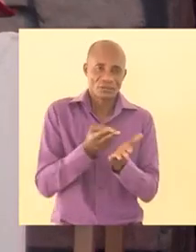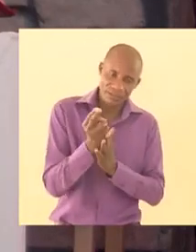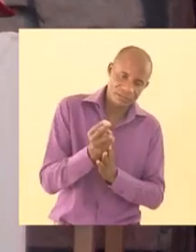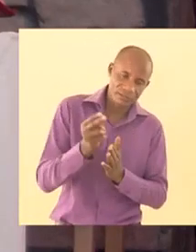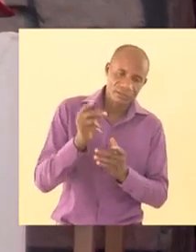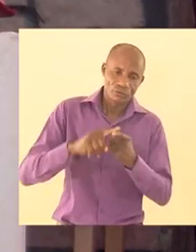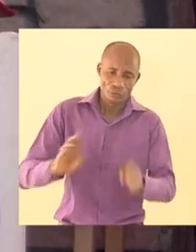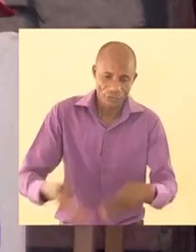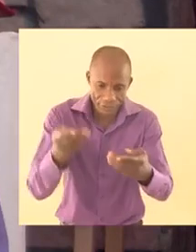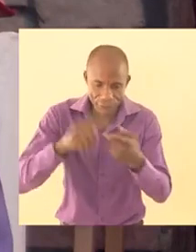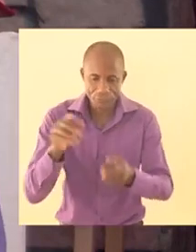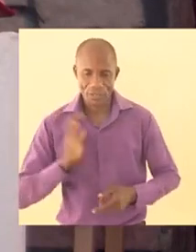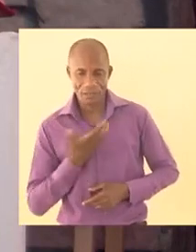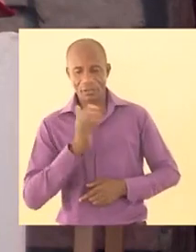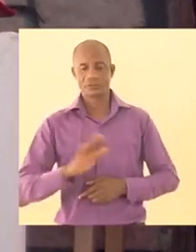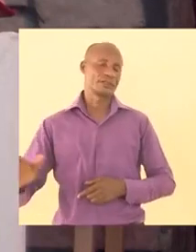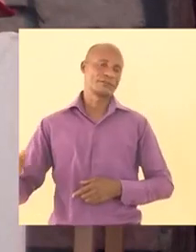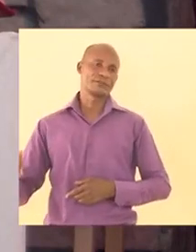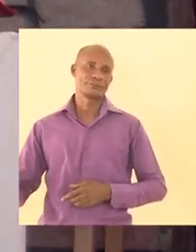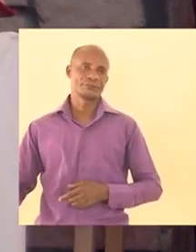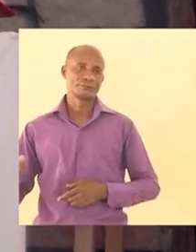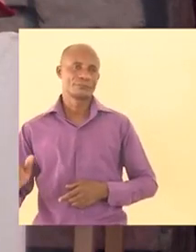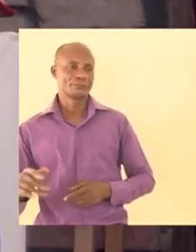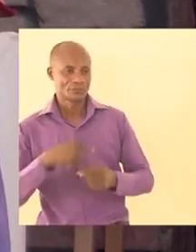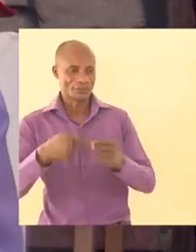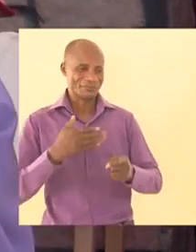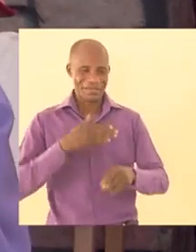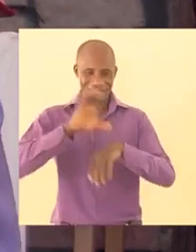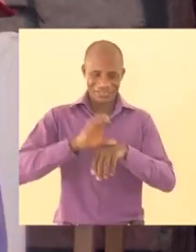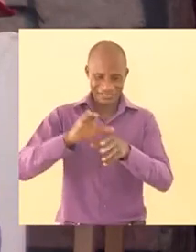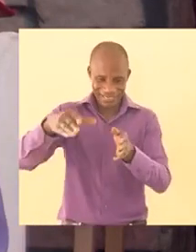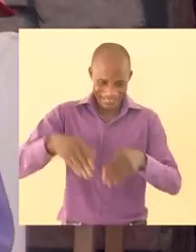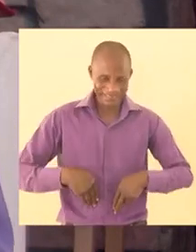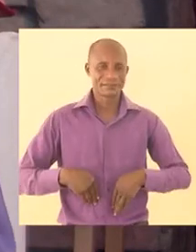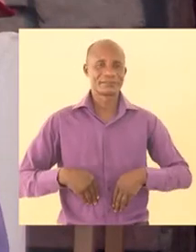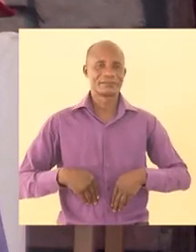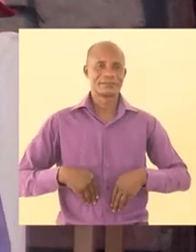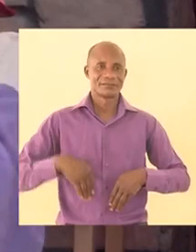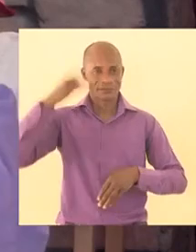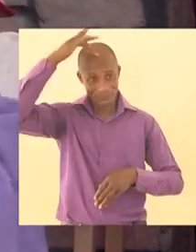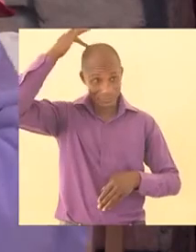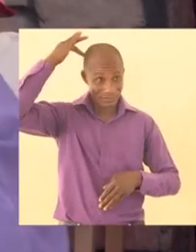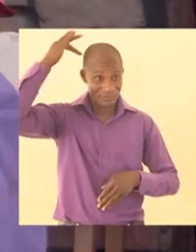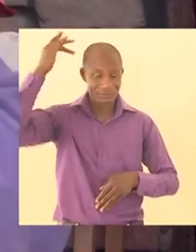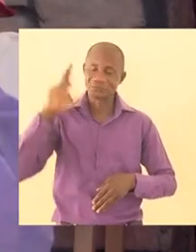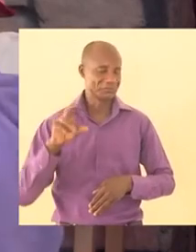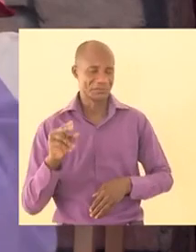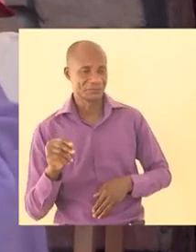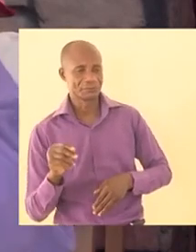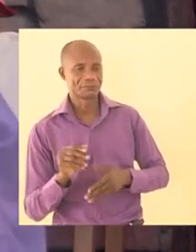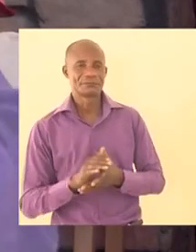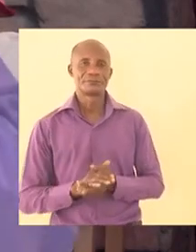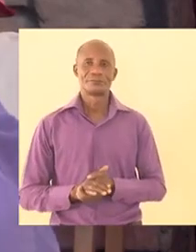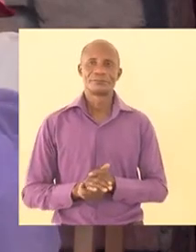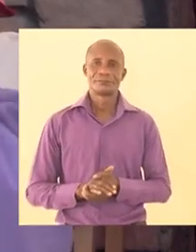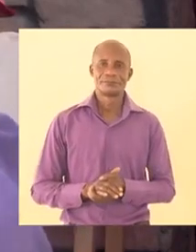to our children. God forbid that I should be alive when my church will accept that homosexuality is okay and let people come and let